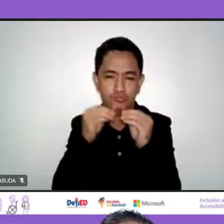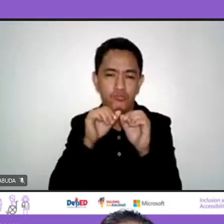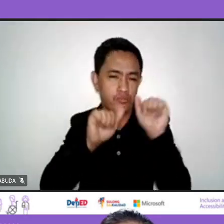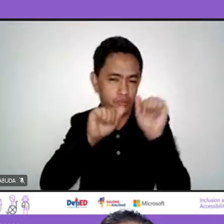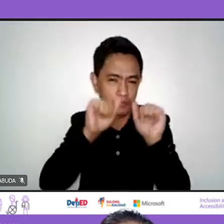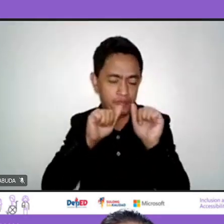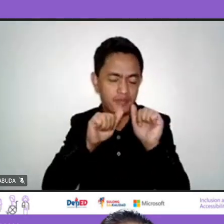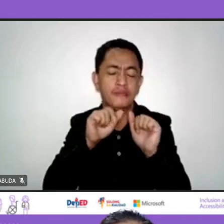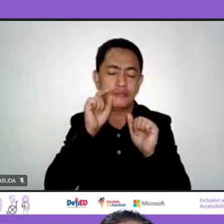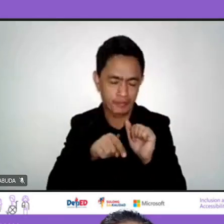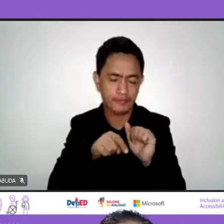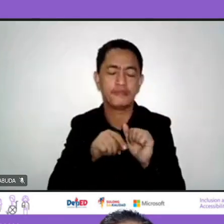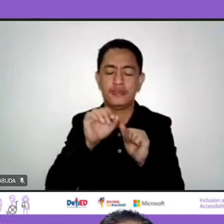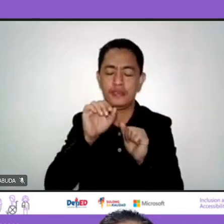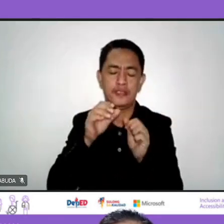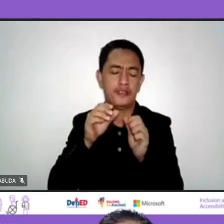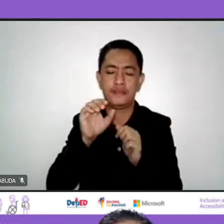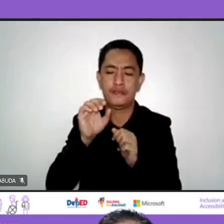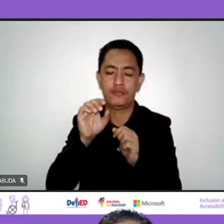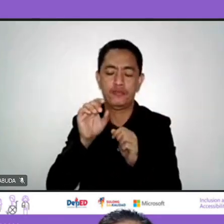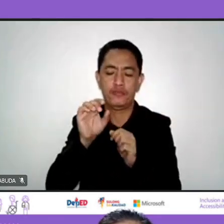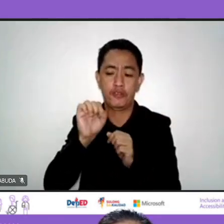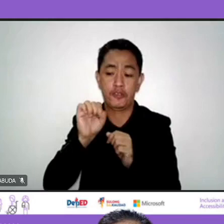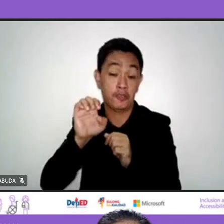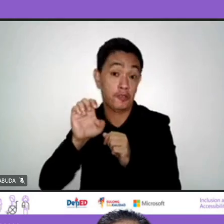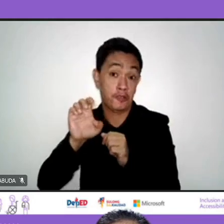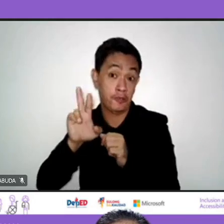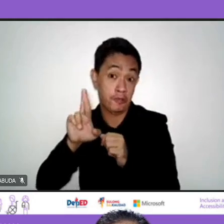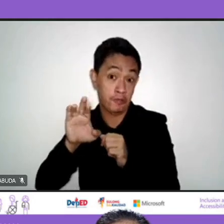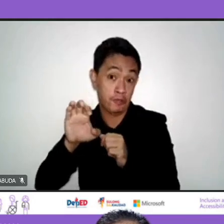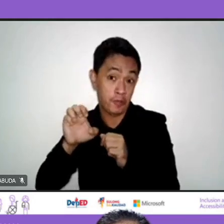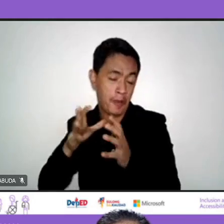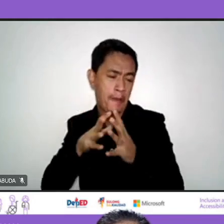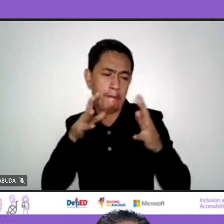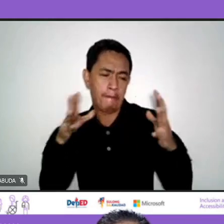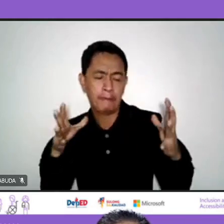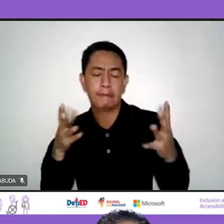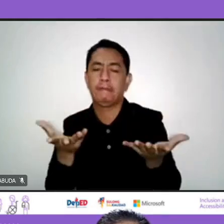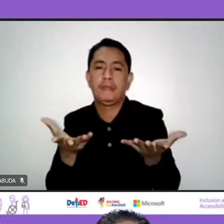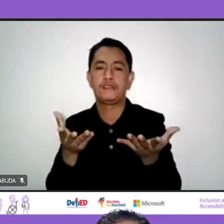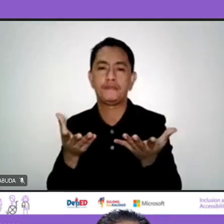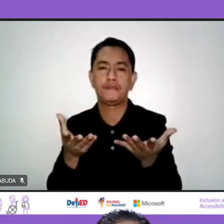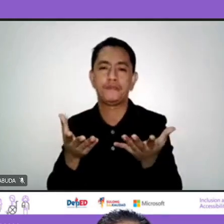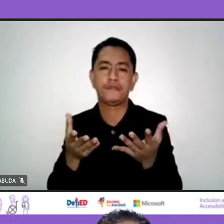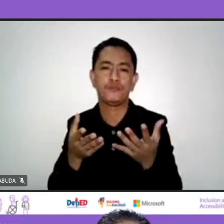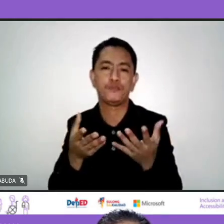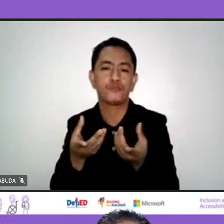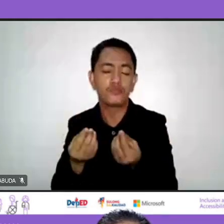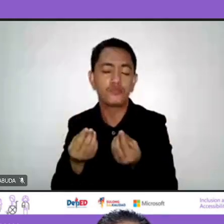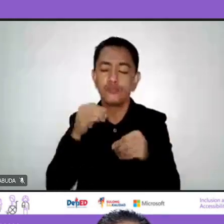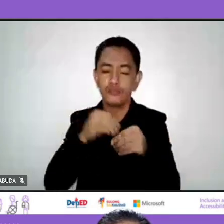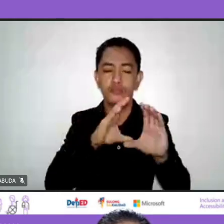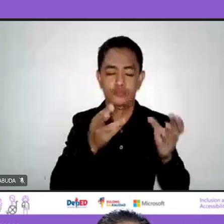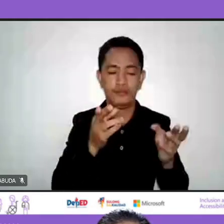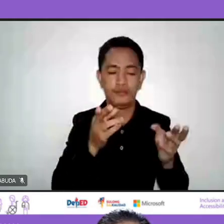will need po further assessment na, because I understand that these severe traits or characteristics is, you know, too